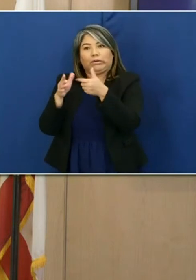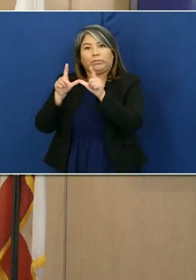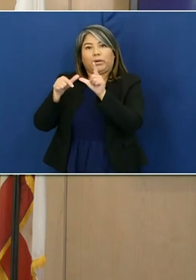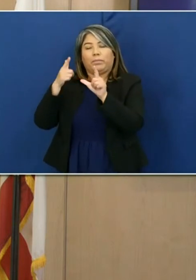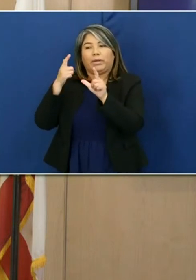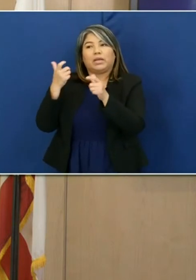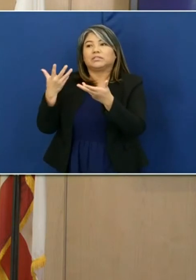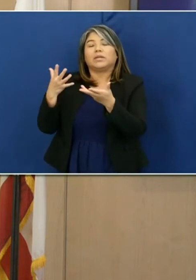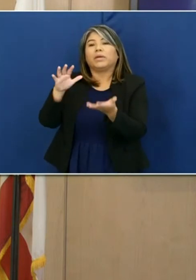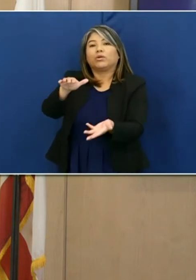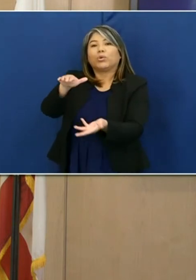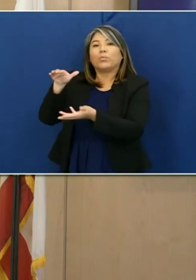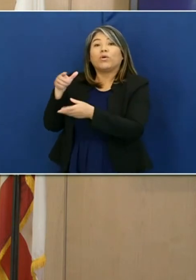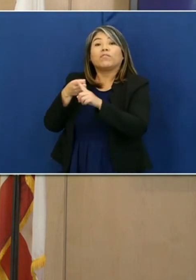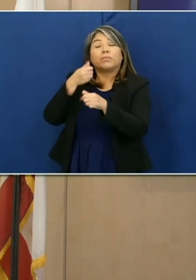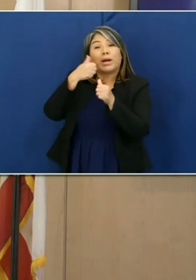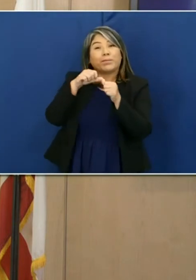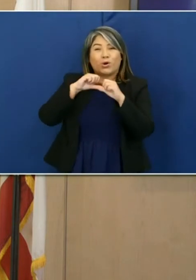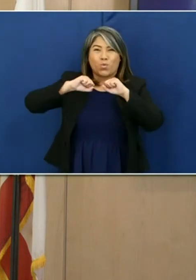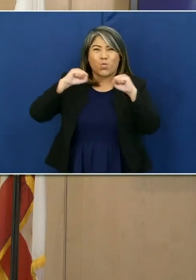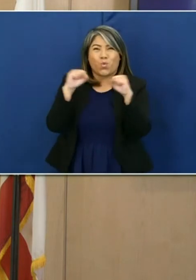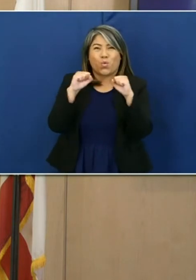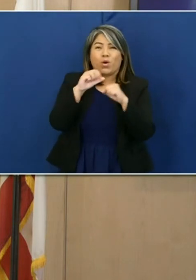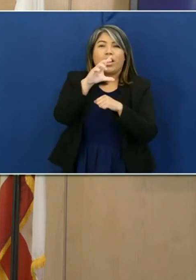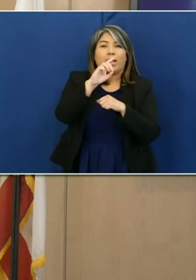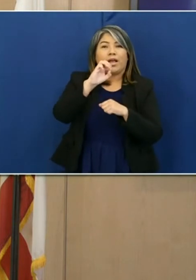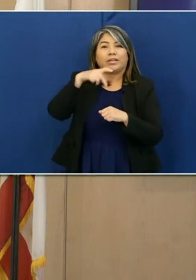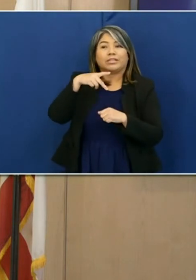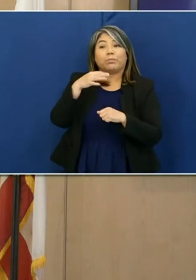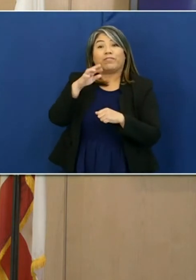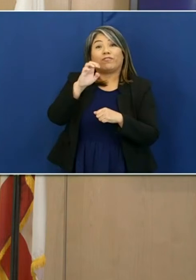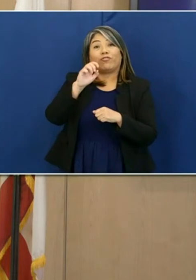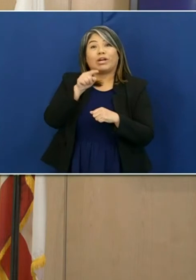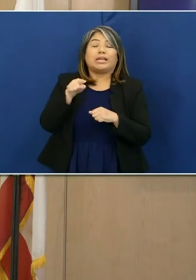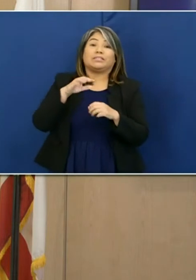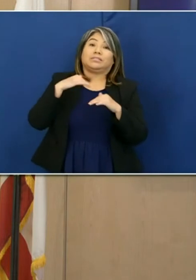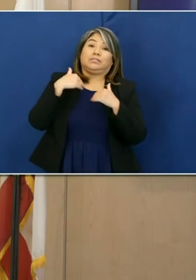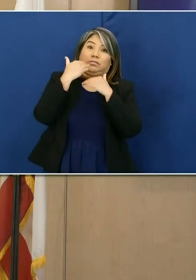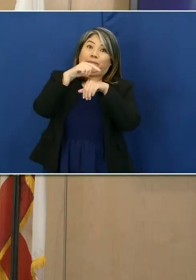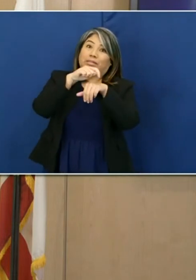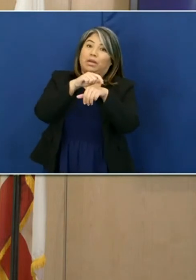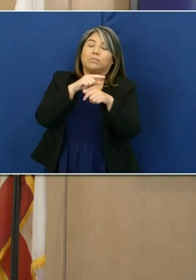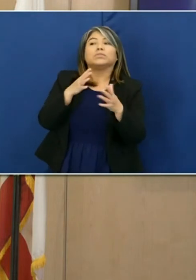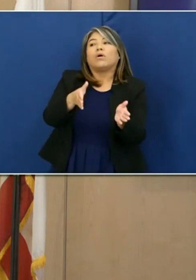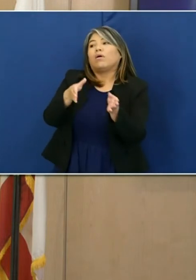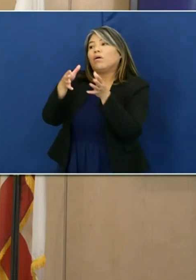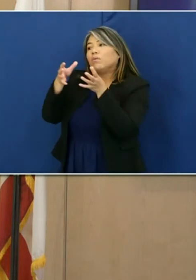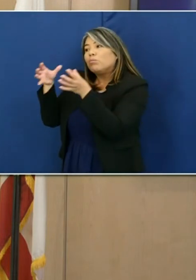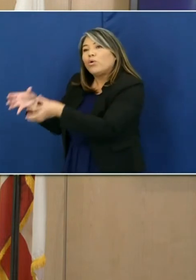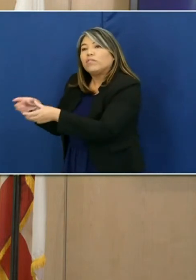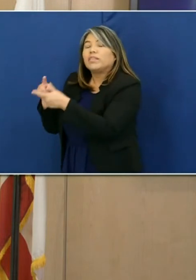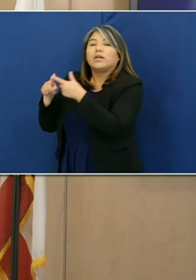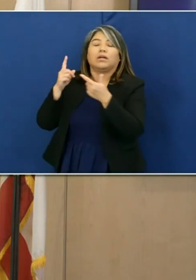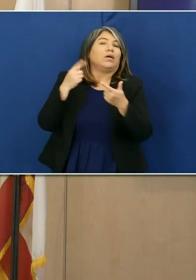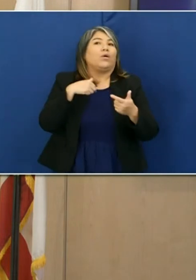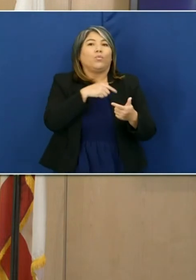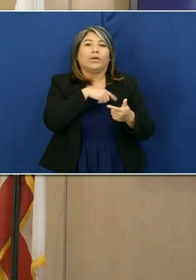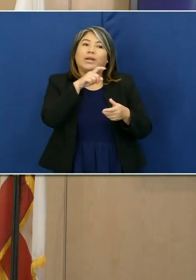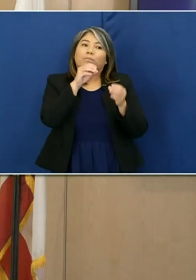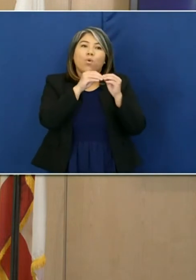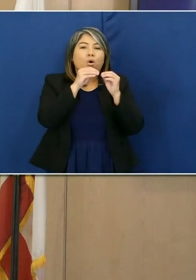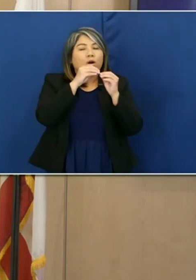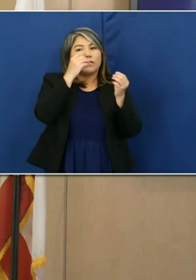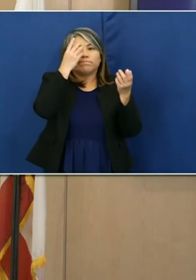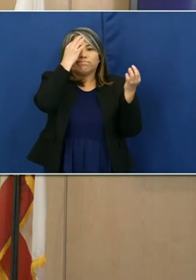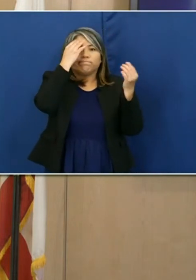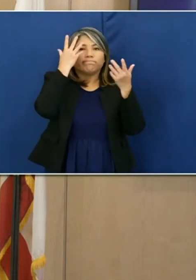been removed from the deep freeze and they can only stay out of that for so long, that we ensure that there is coordination and collaboration, because there could be another